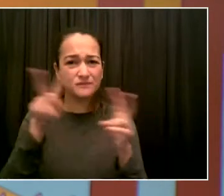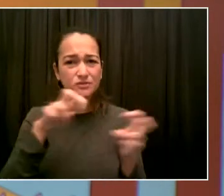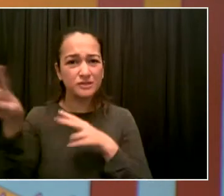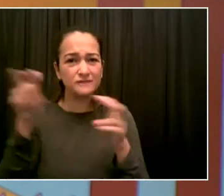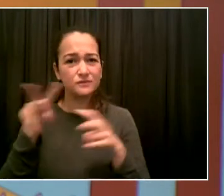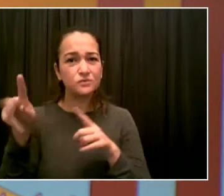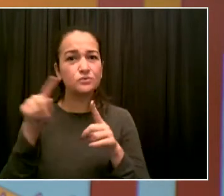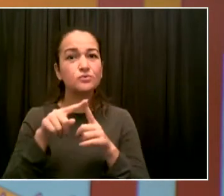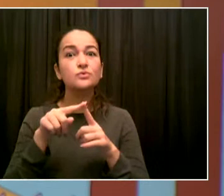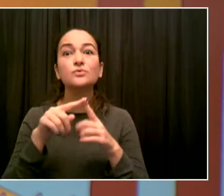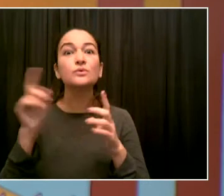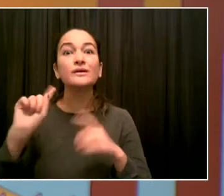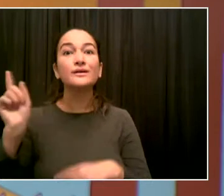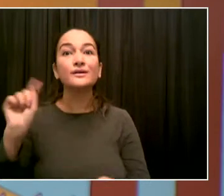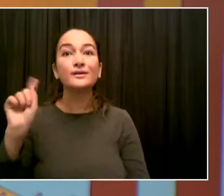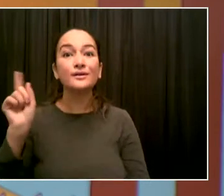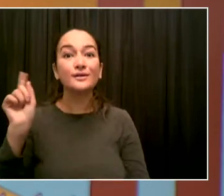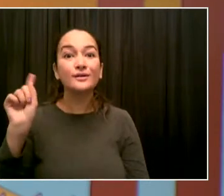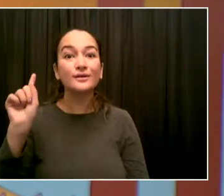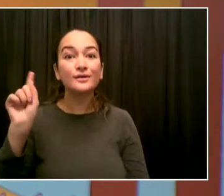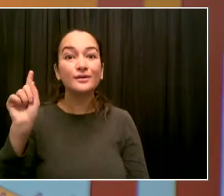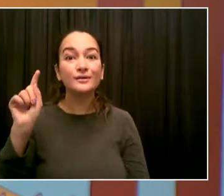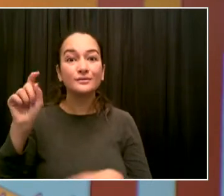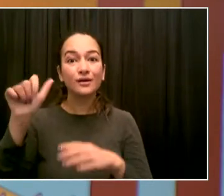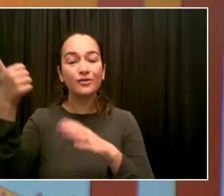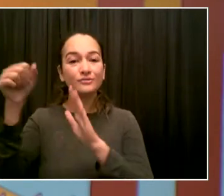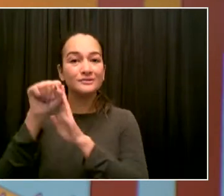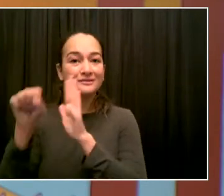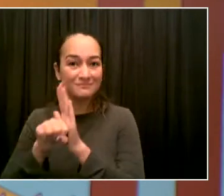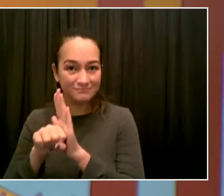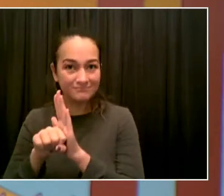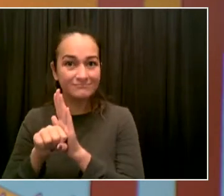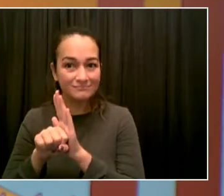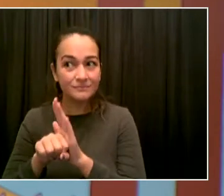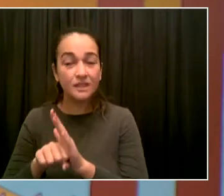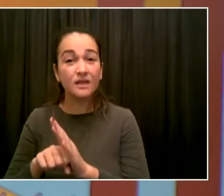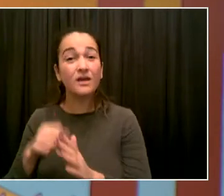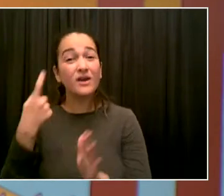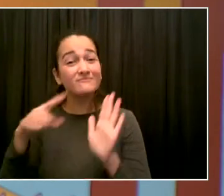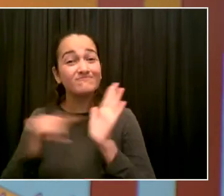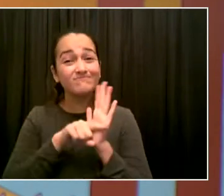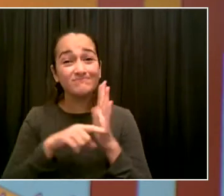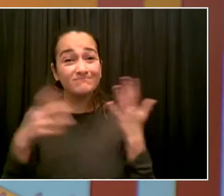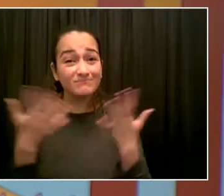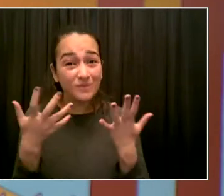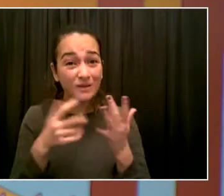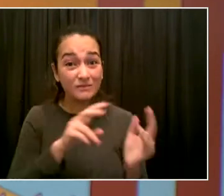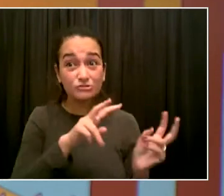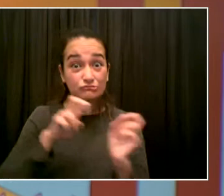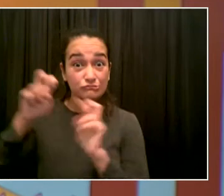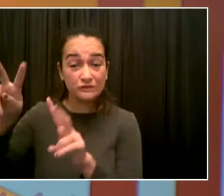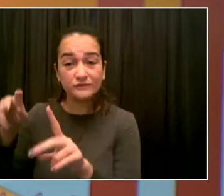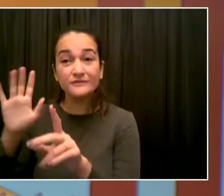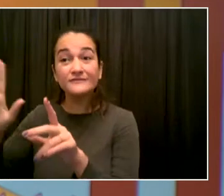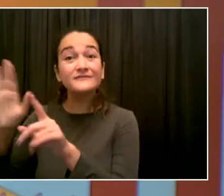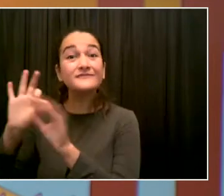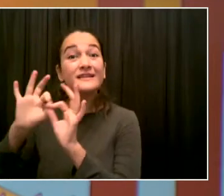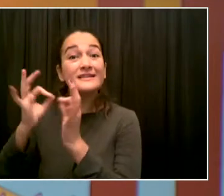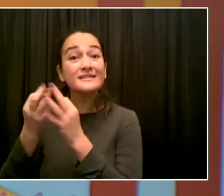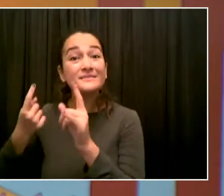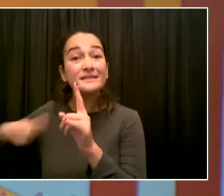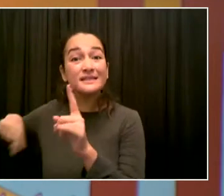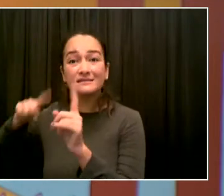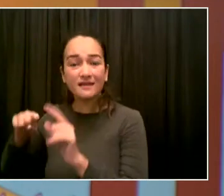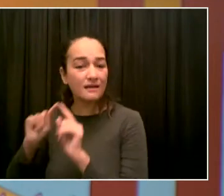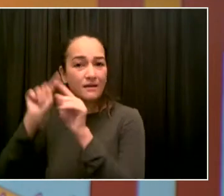specific cases, Ari. We're looking at all options, but what we're talking about here is in cases